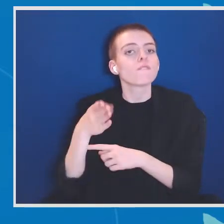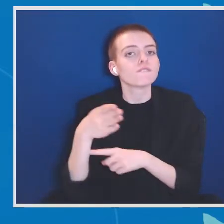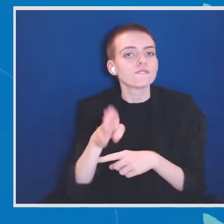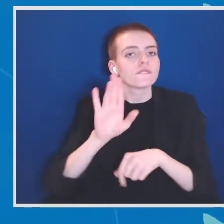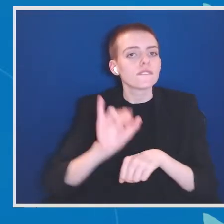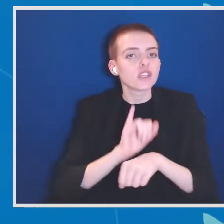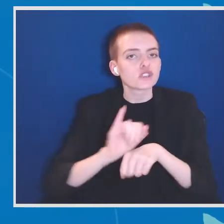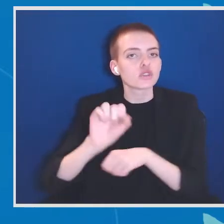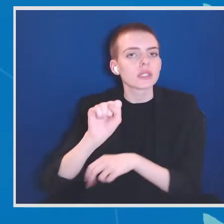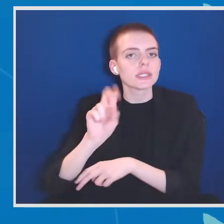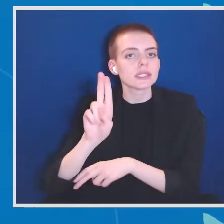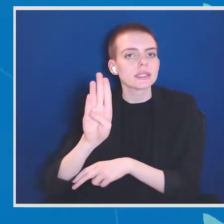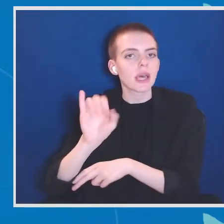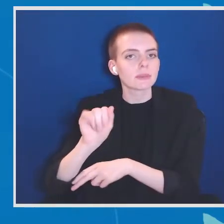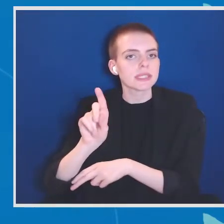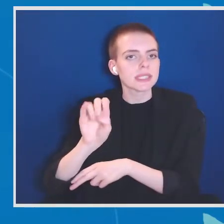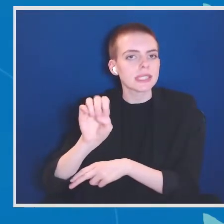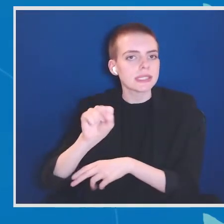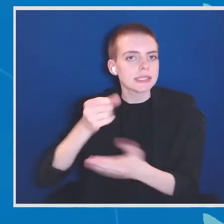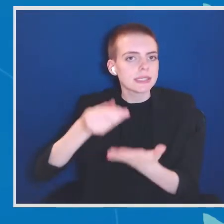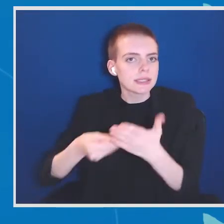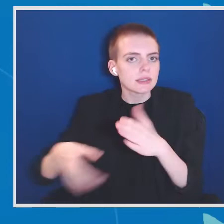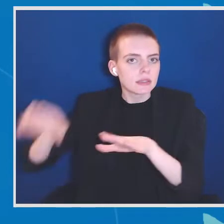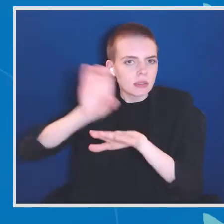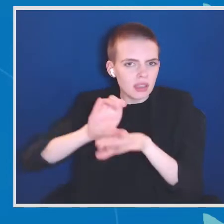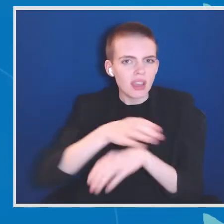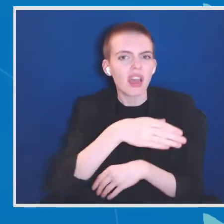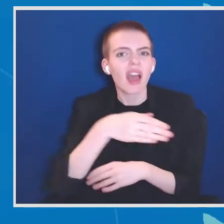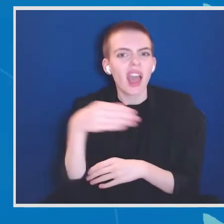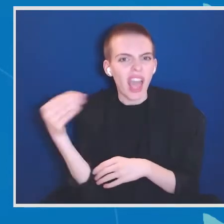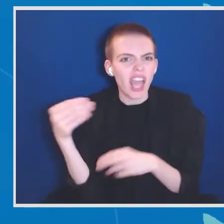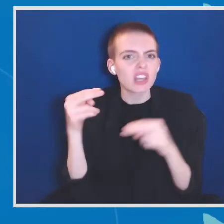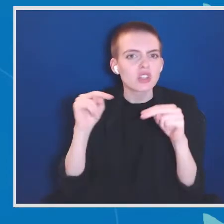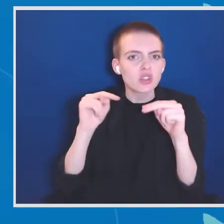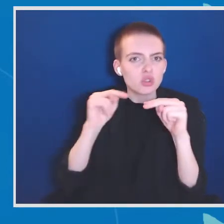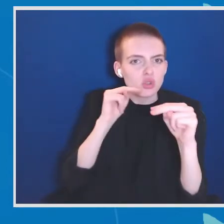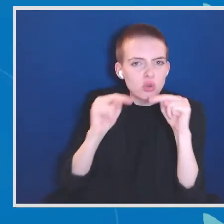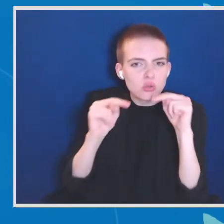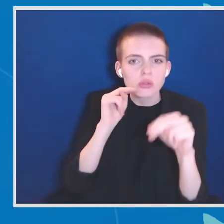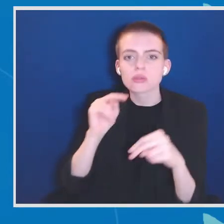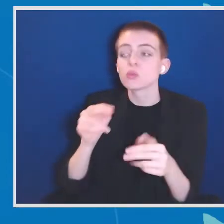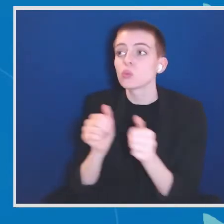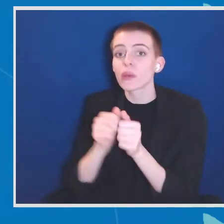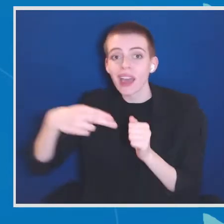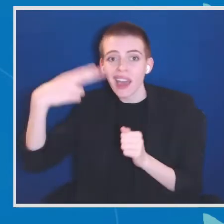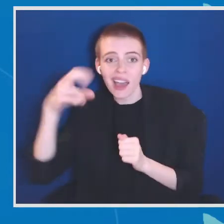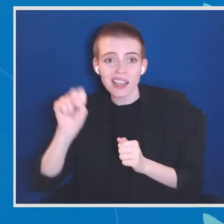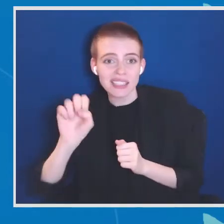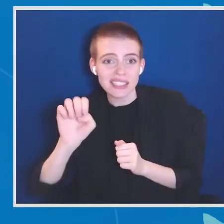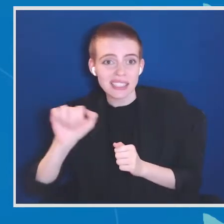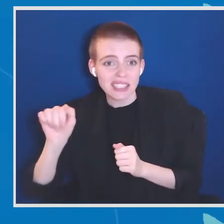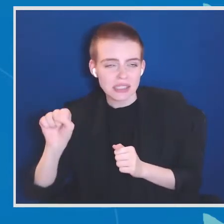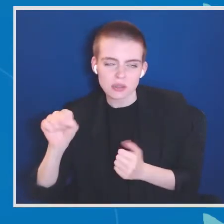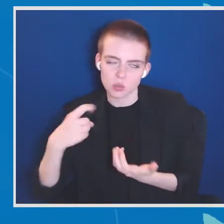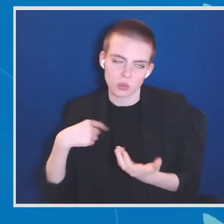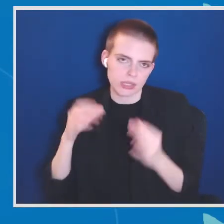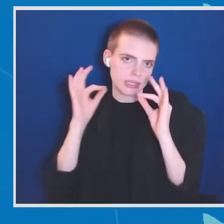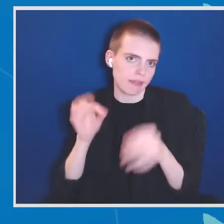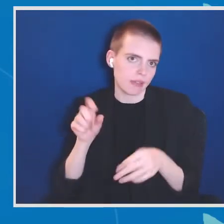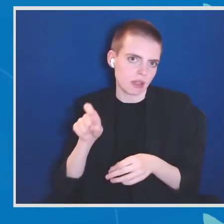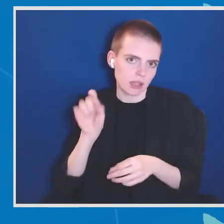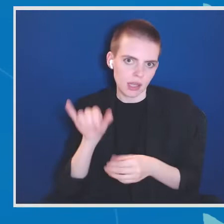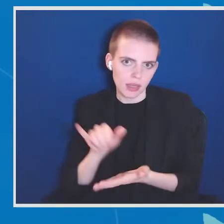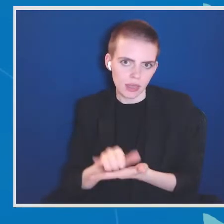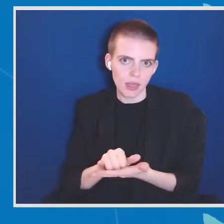have the BBNG negotiations, the high seas. We definitely need this. I would like to call on CAMLR to